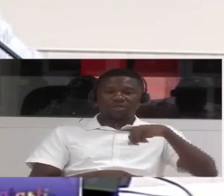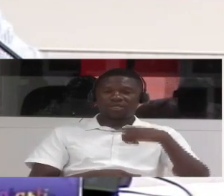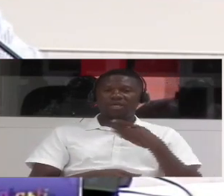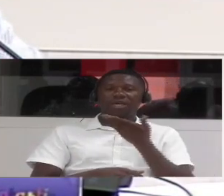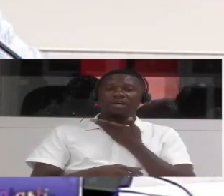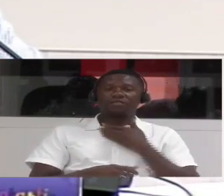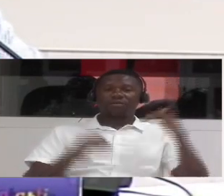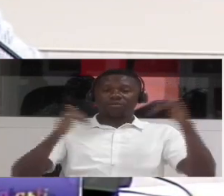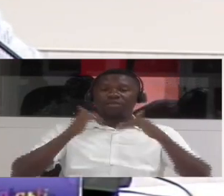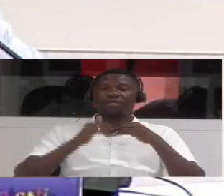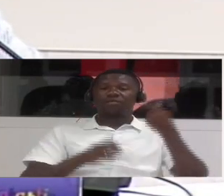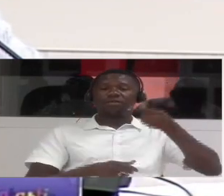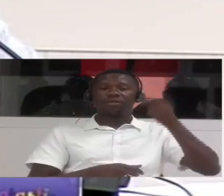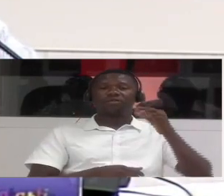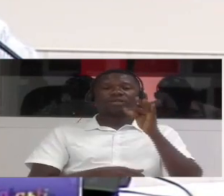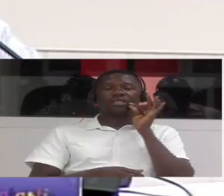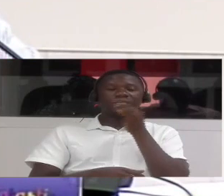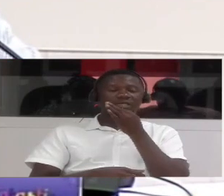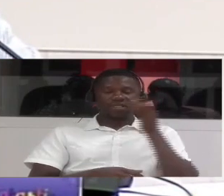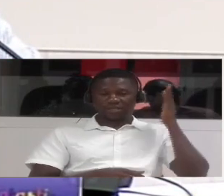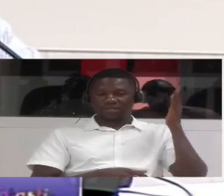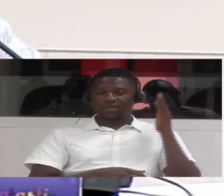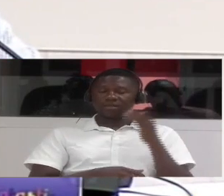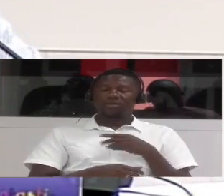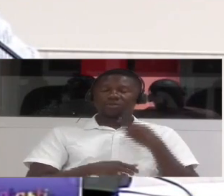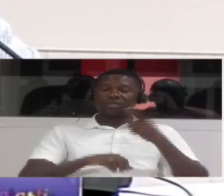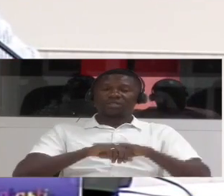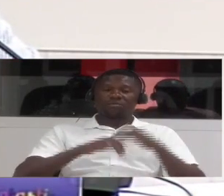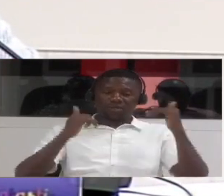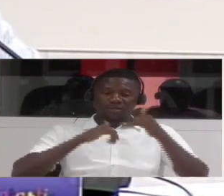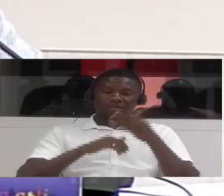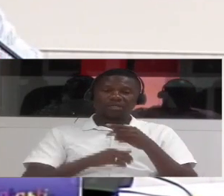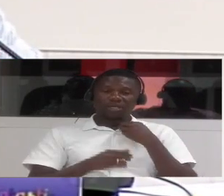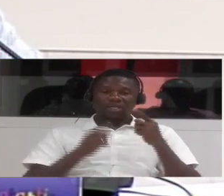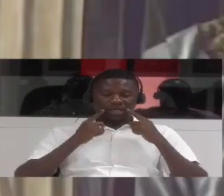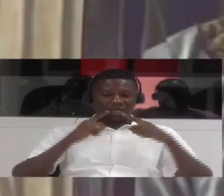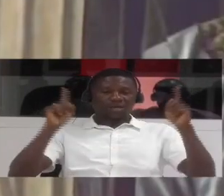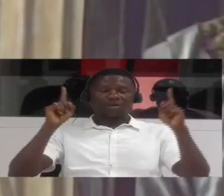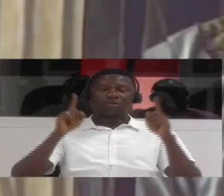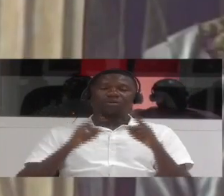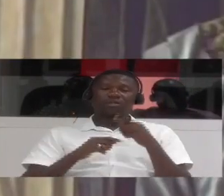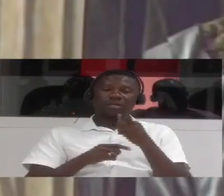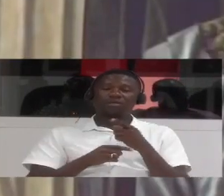Tanje. And during that meeting, then they announced that